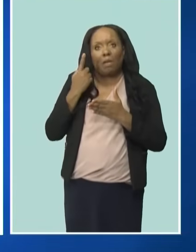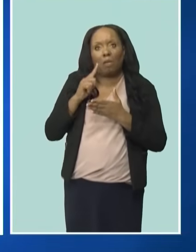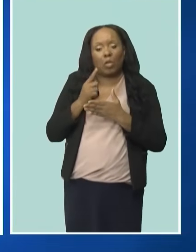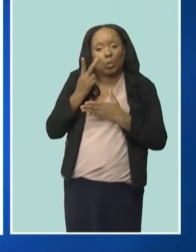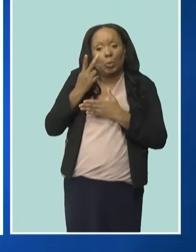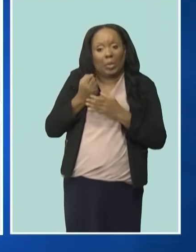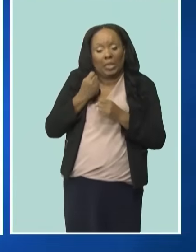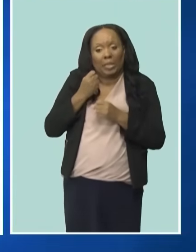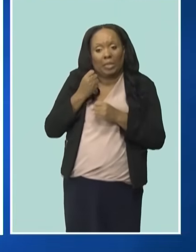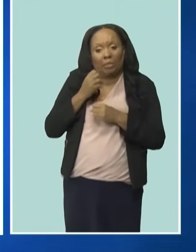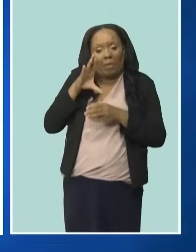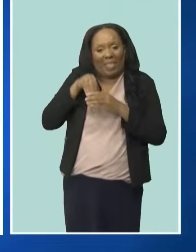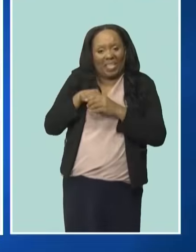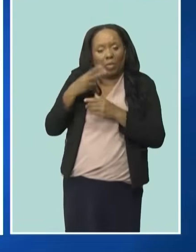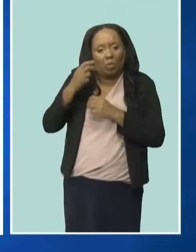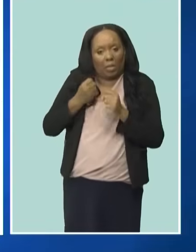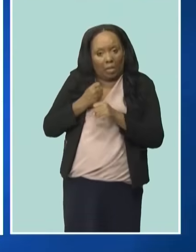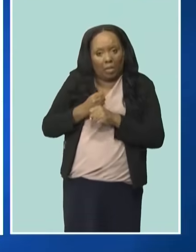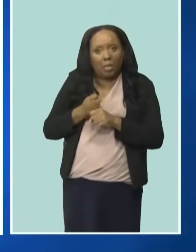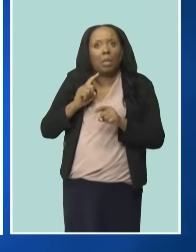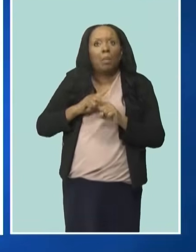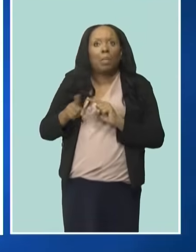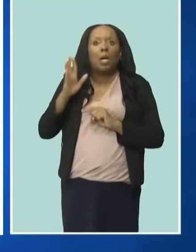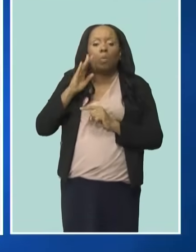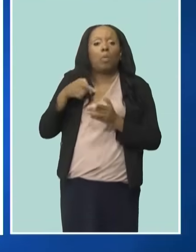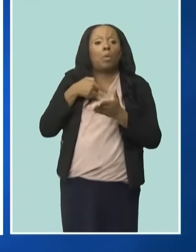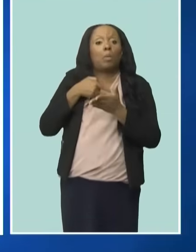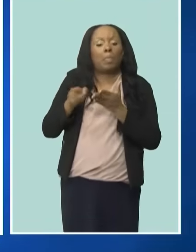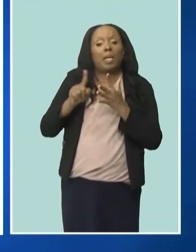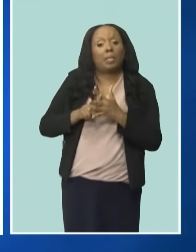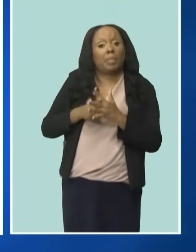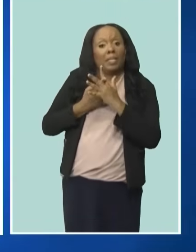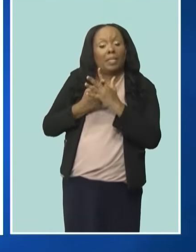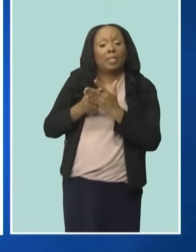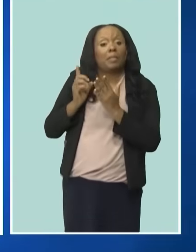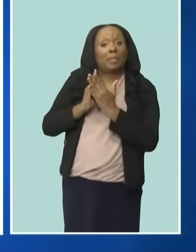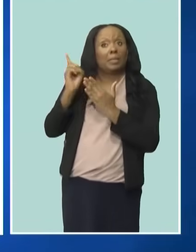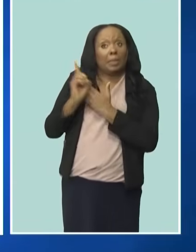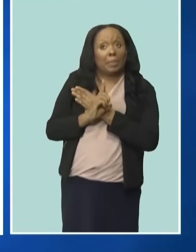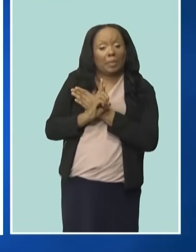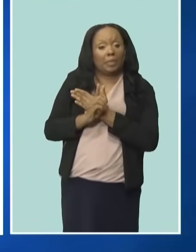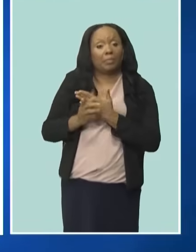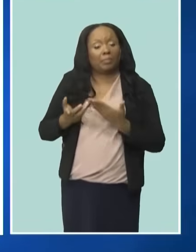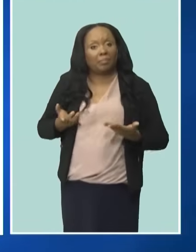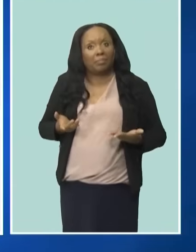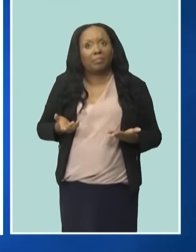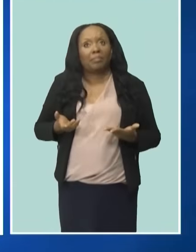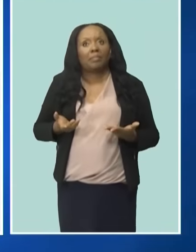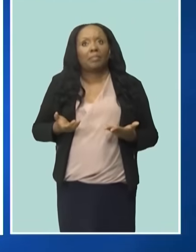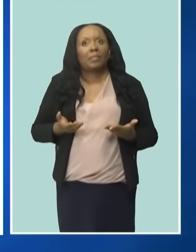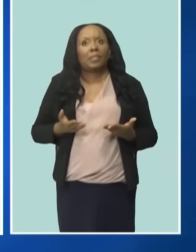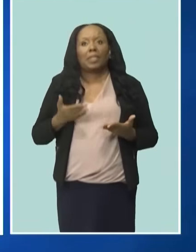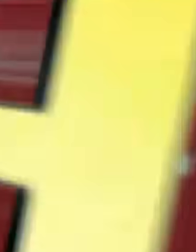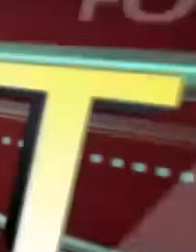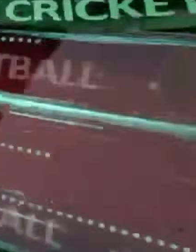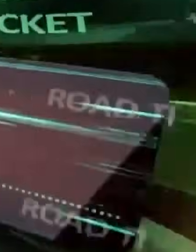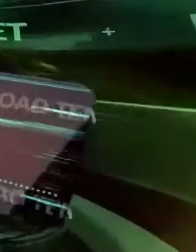at the beginning for 2024 at the beginning of December. A nice little Christmas